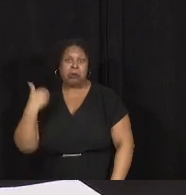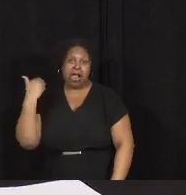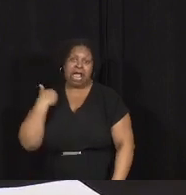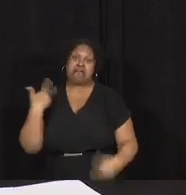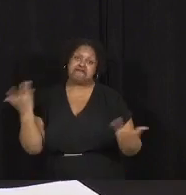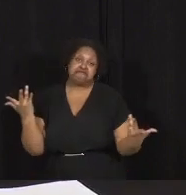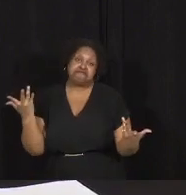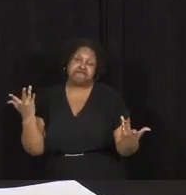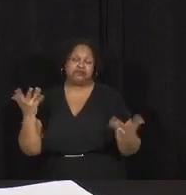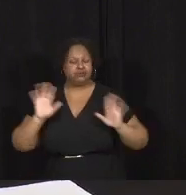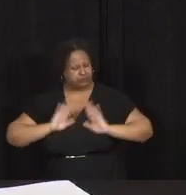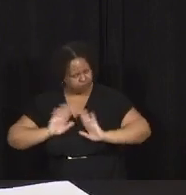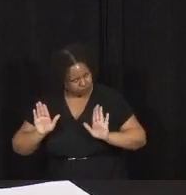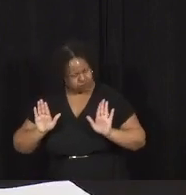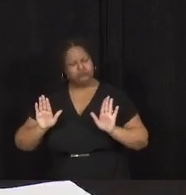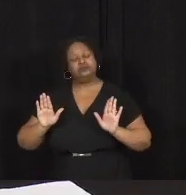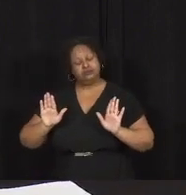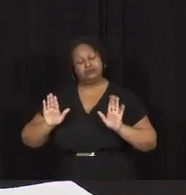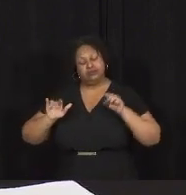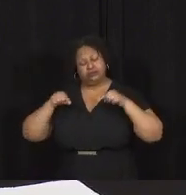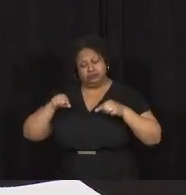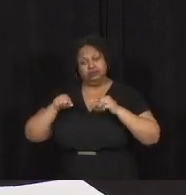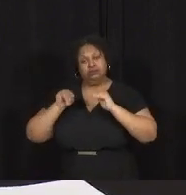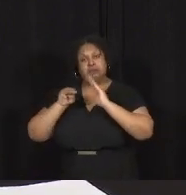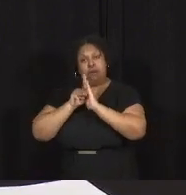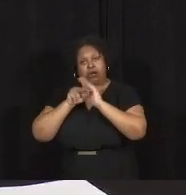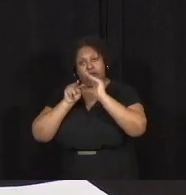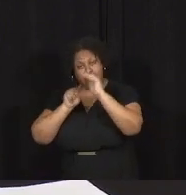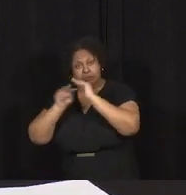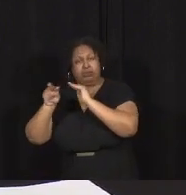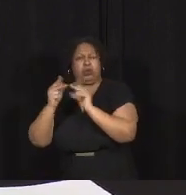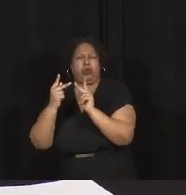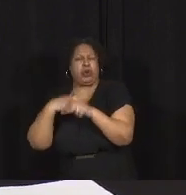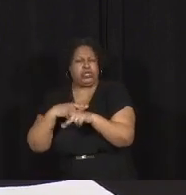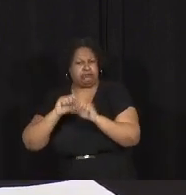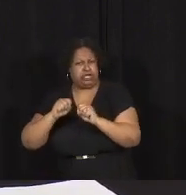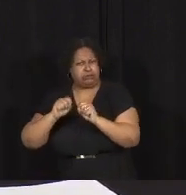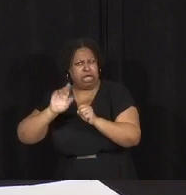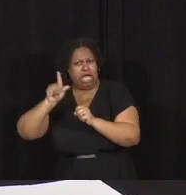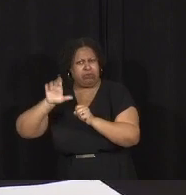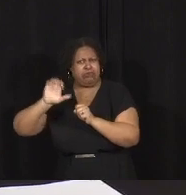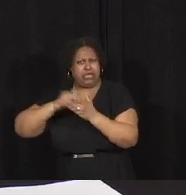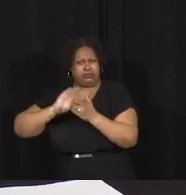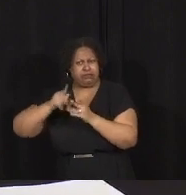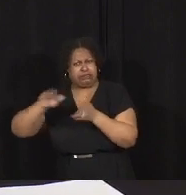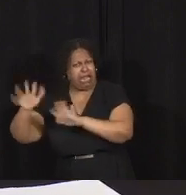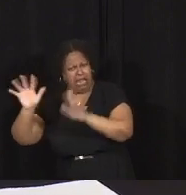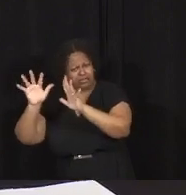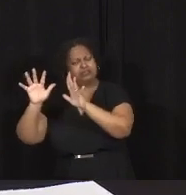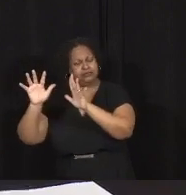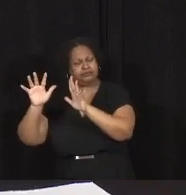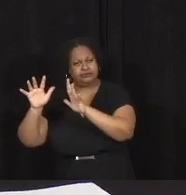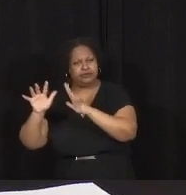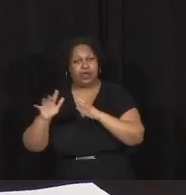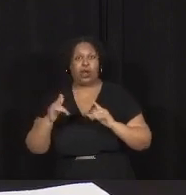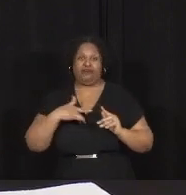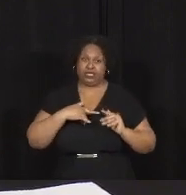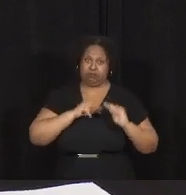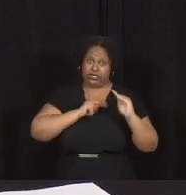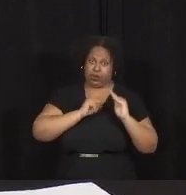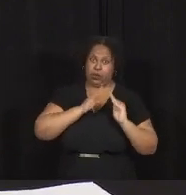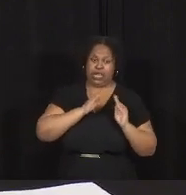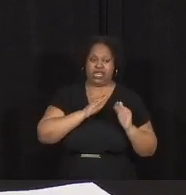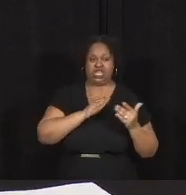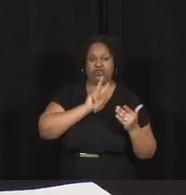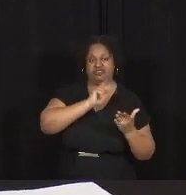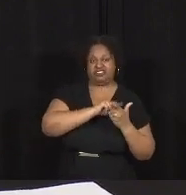projection and in terms of where we now think we are headed, are not dependent upon that sort